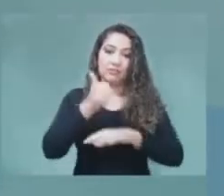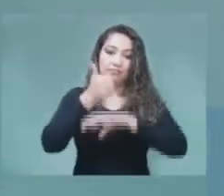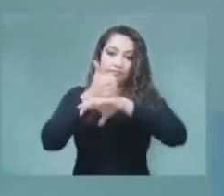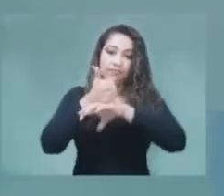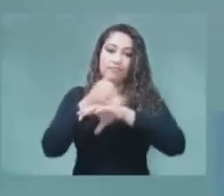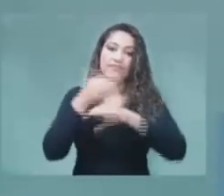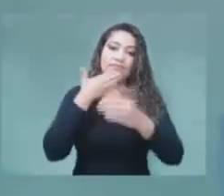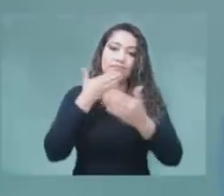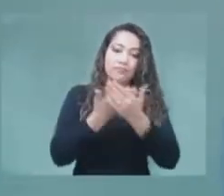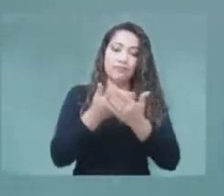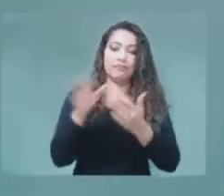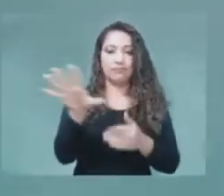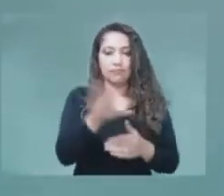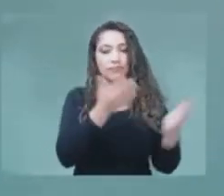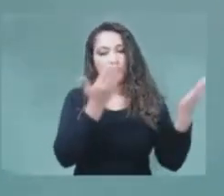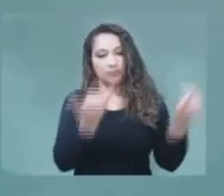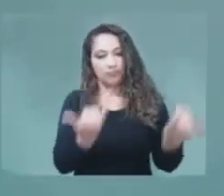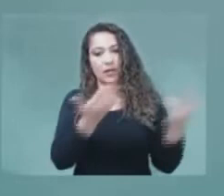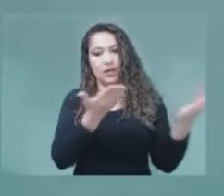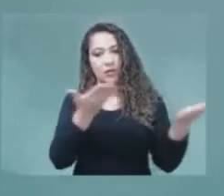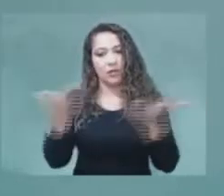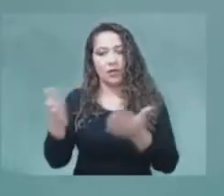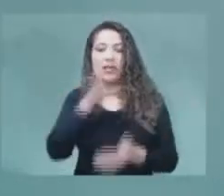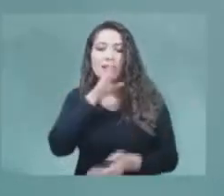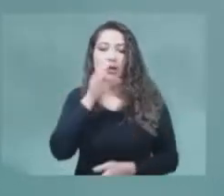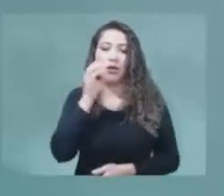thank your words. And now we invite Oscar León,